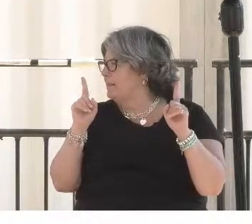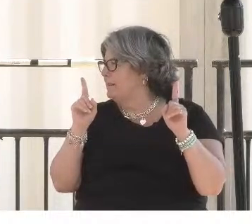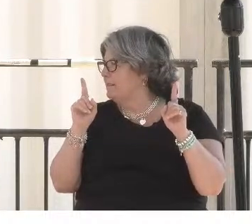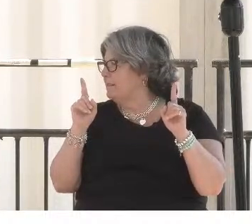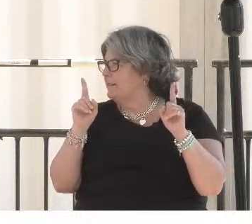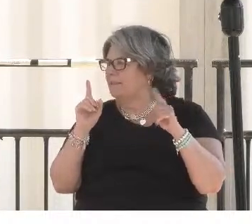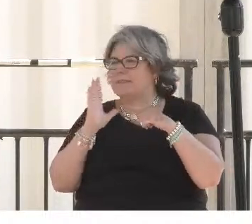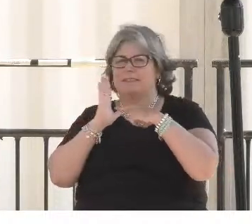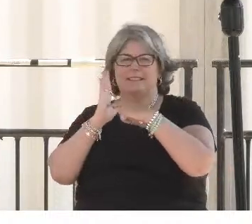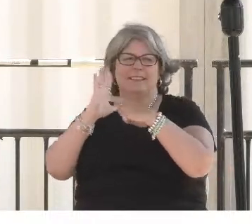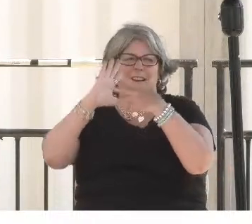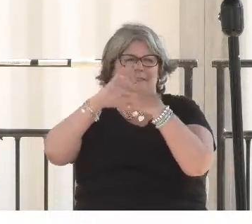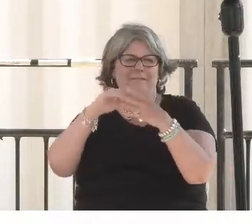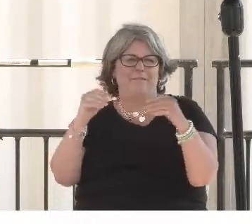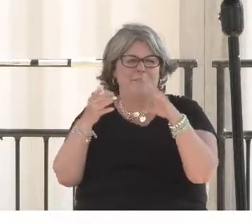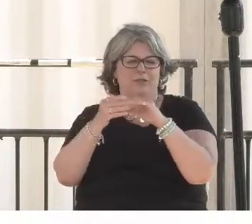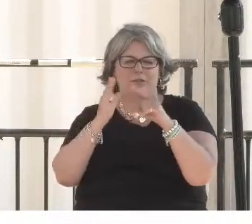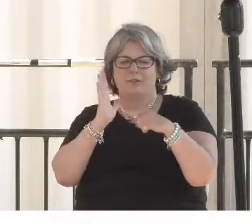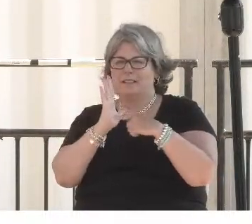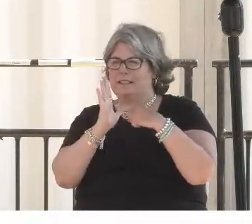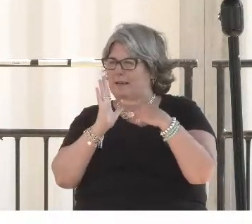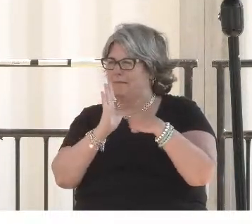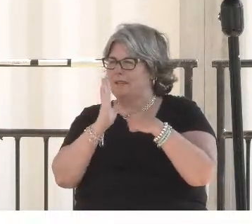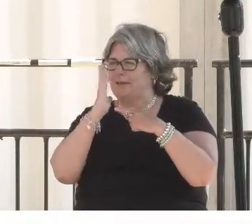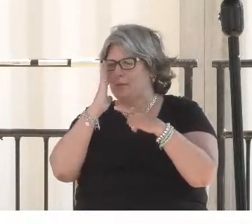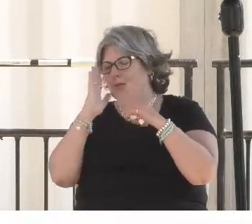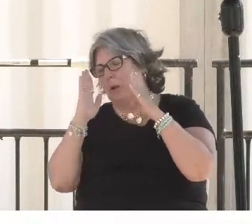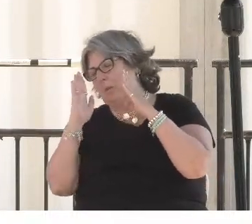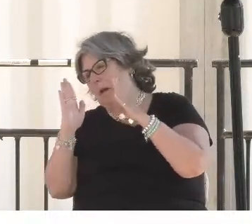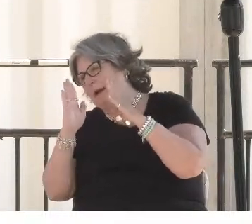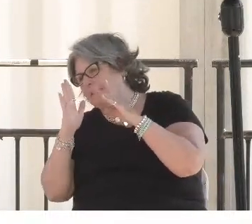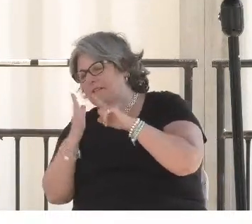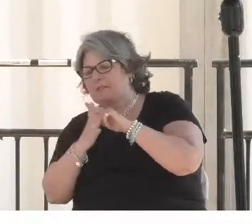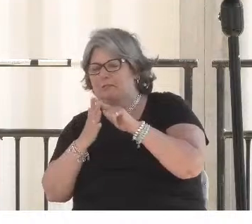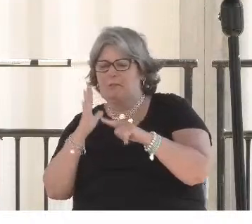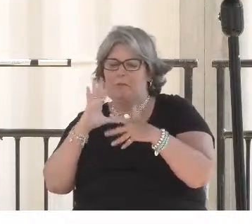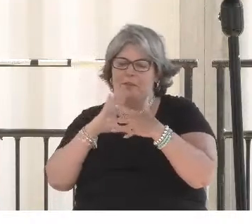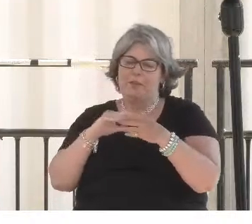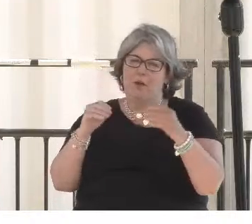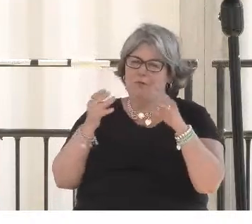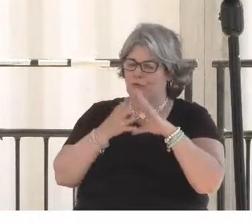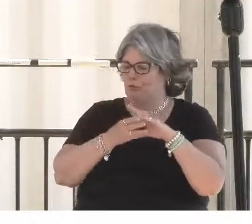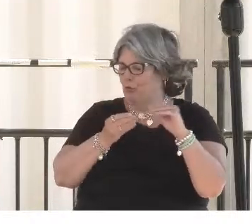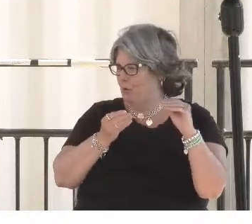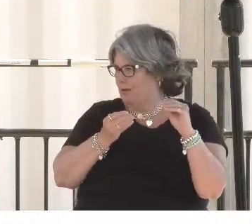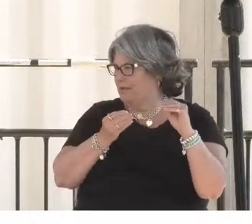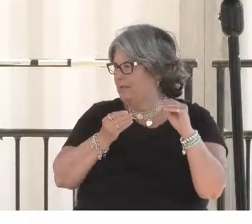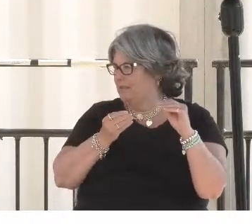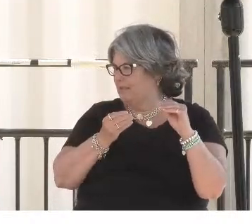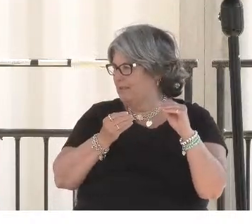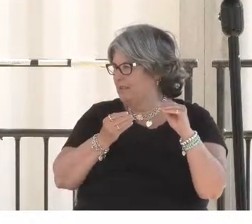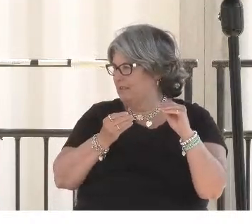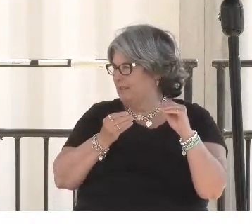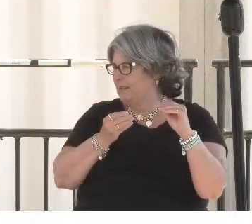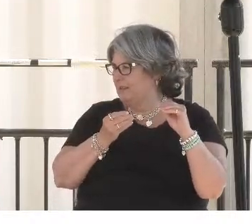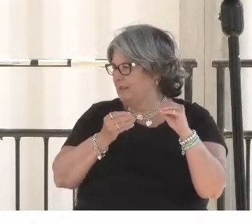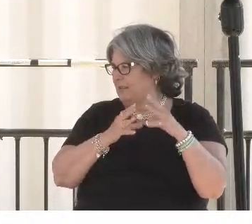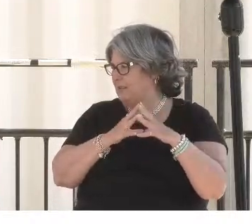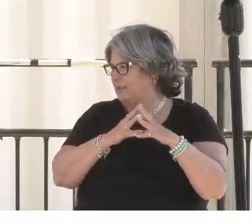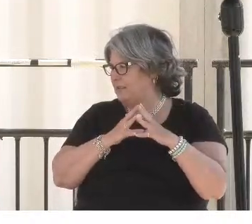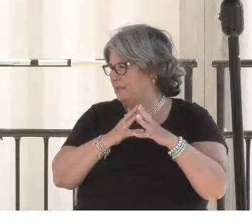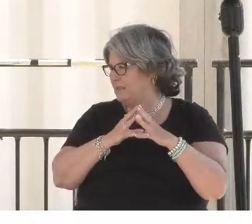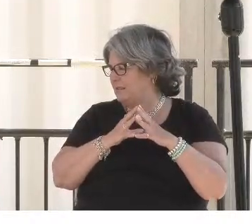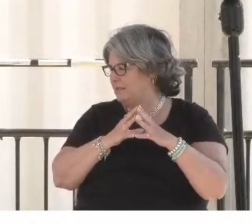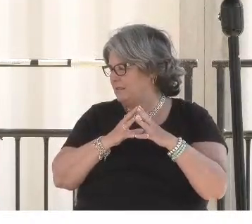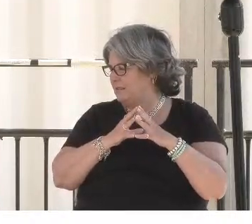successful stories, and sometimes we don't pay too much attention to those. From researchers